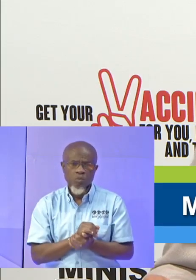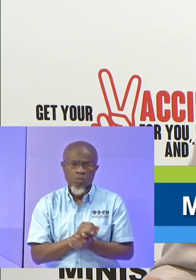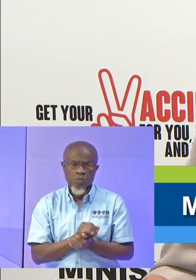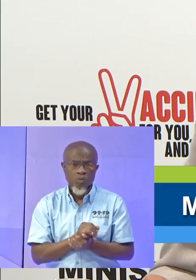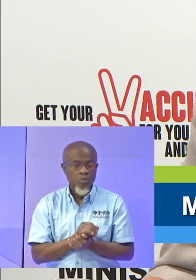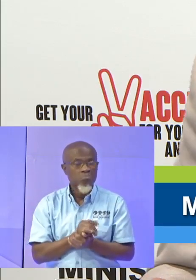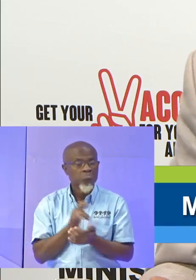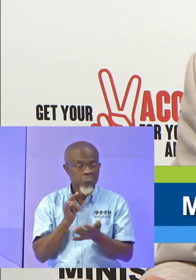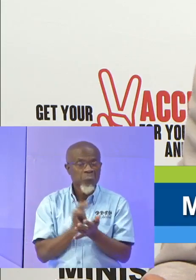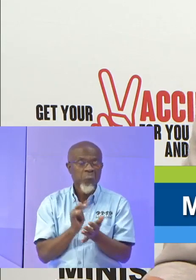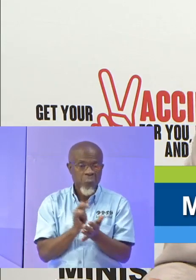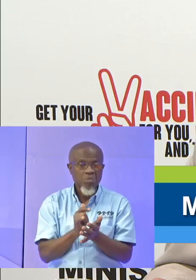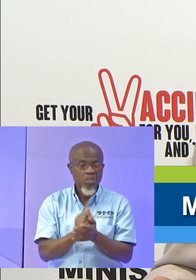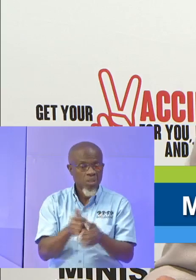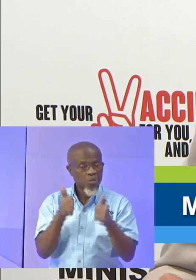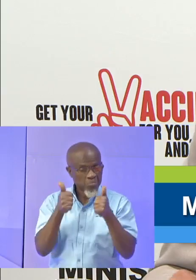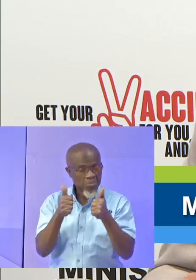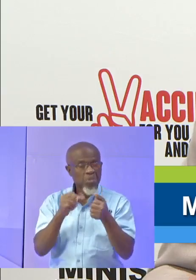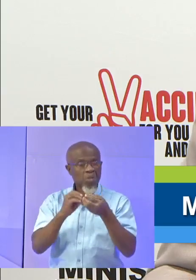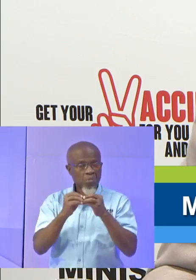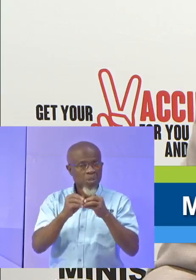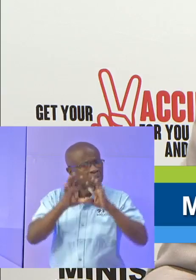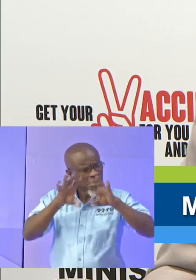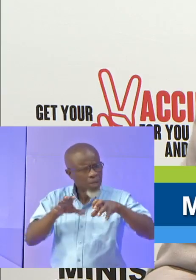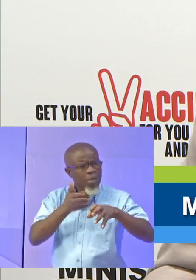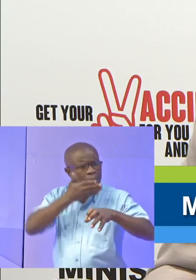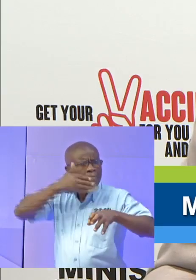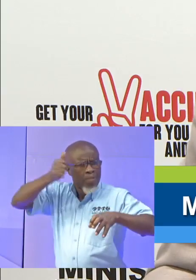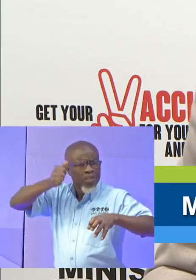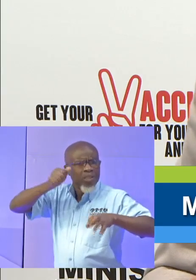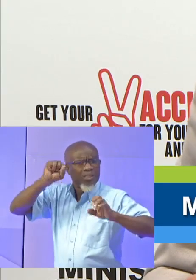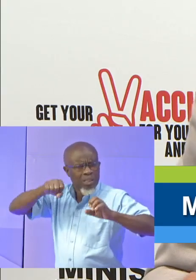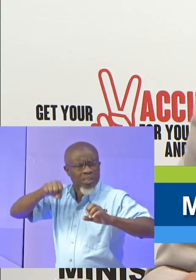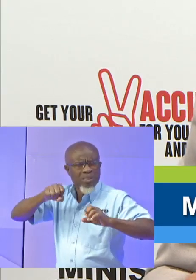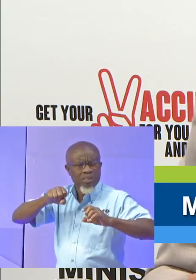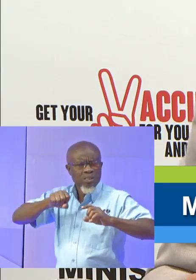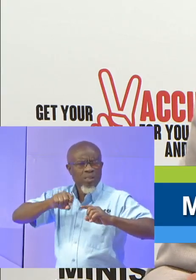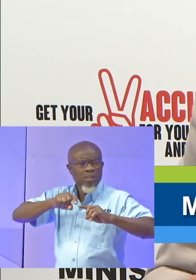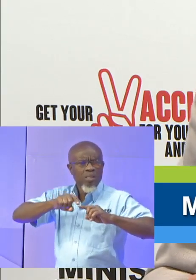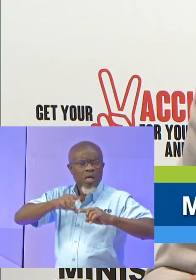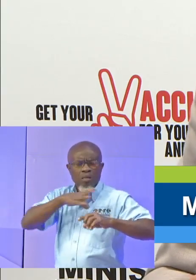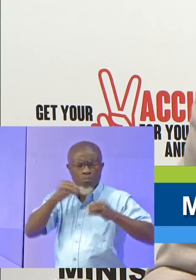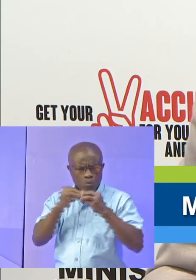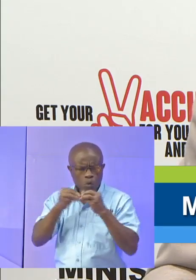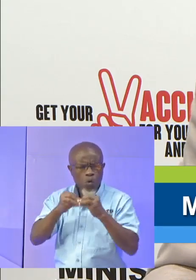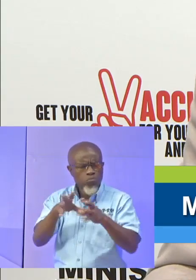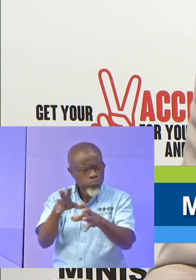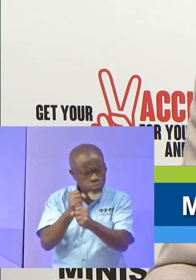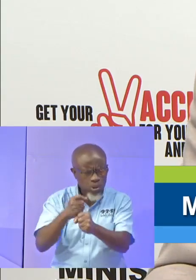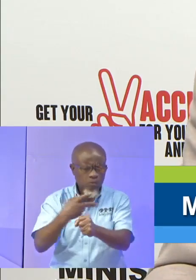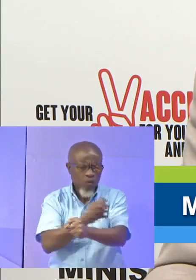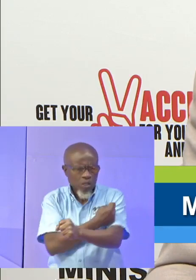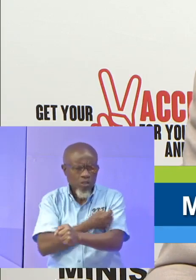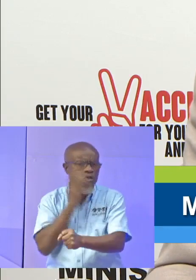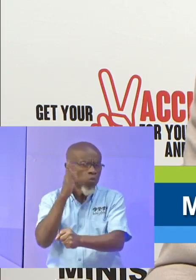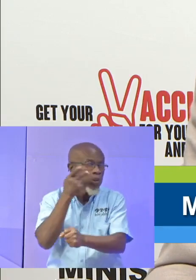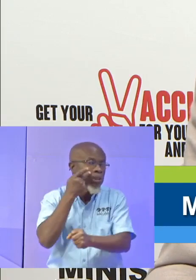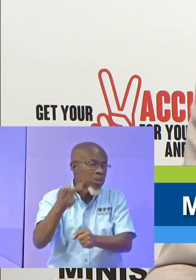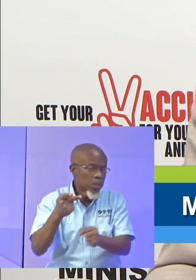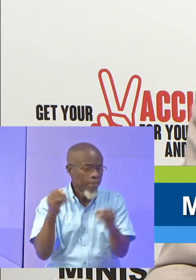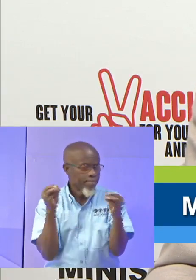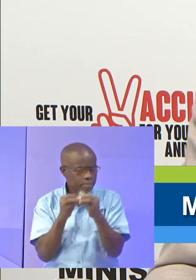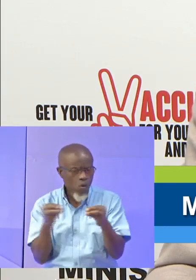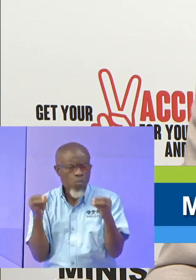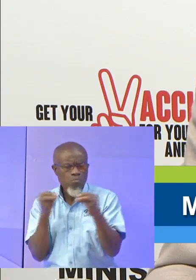pretty decent number, but it could be better. And more people who get vaccinated, you will start to see more and